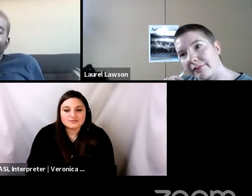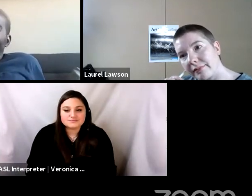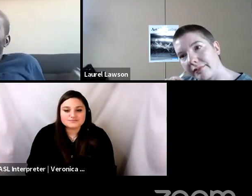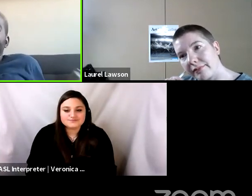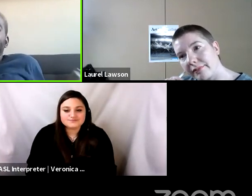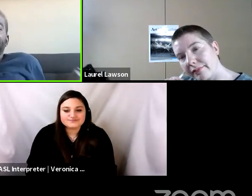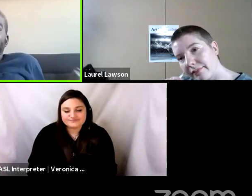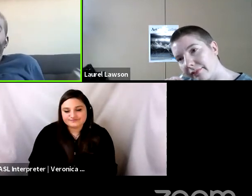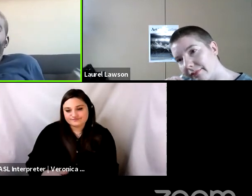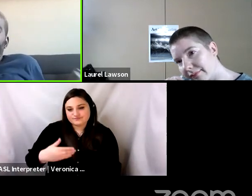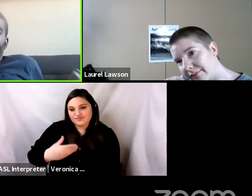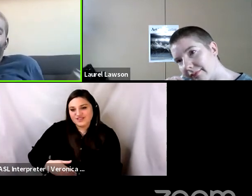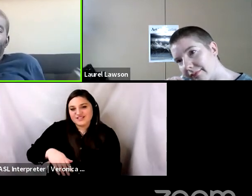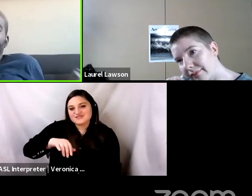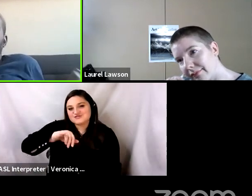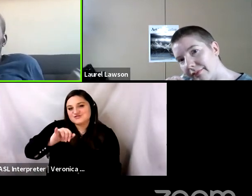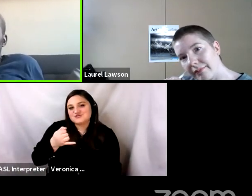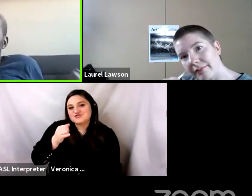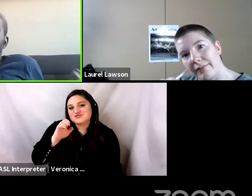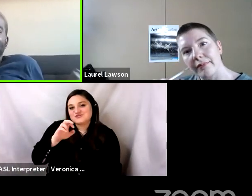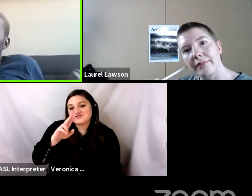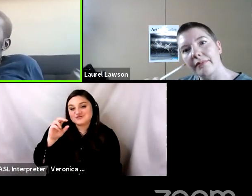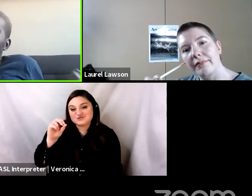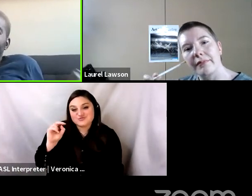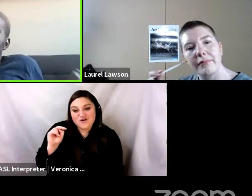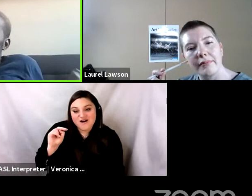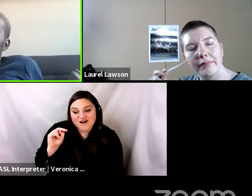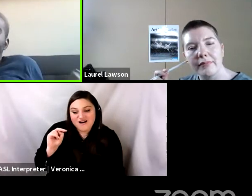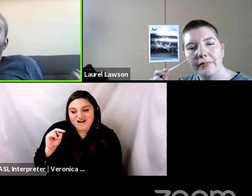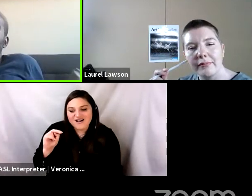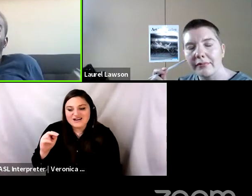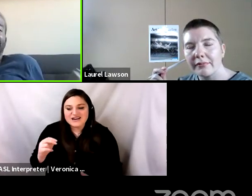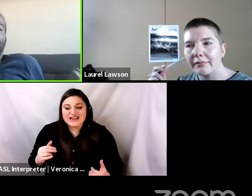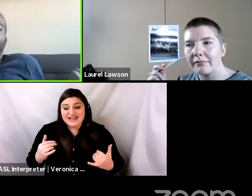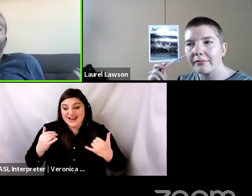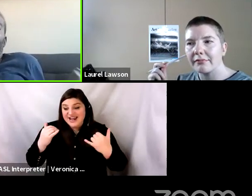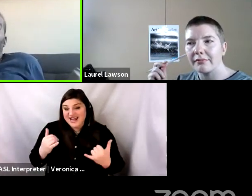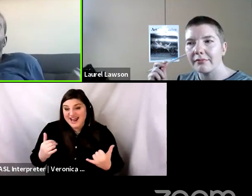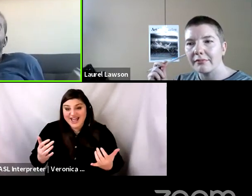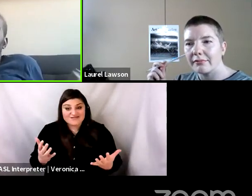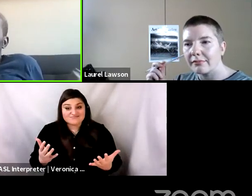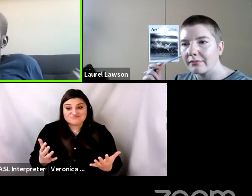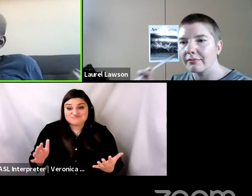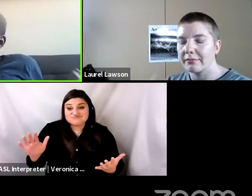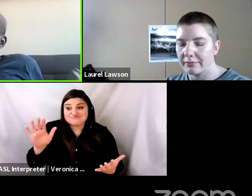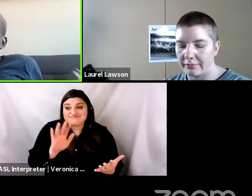This is Jerron. We're coming up on like 15-ish minutes.